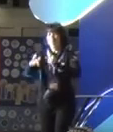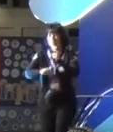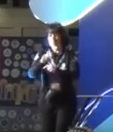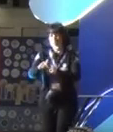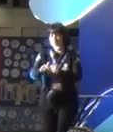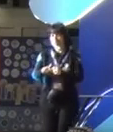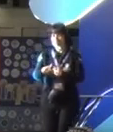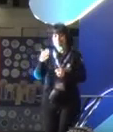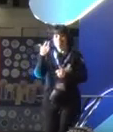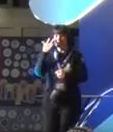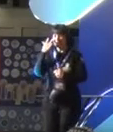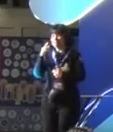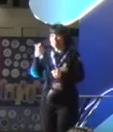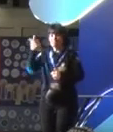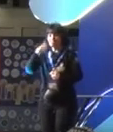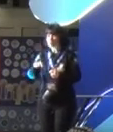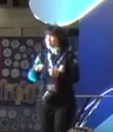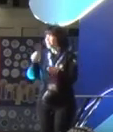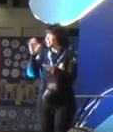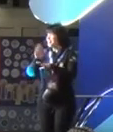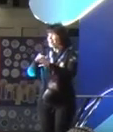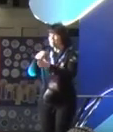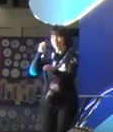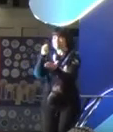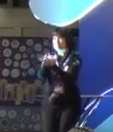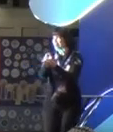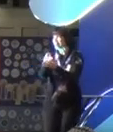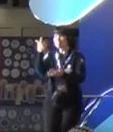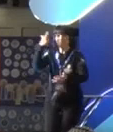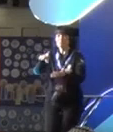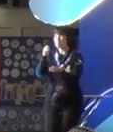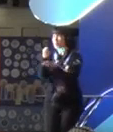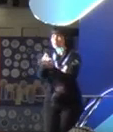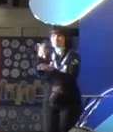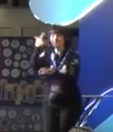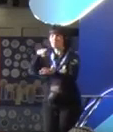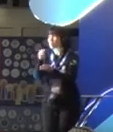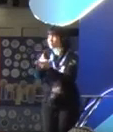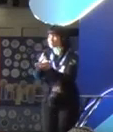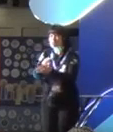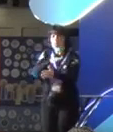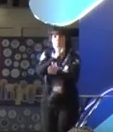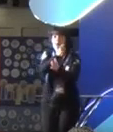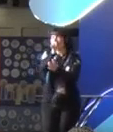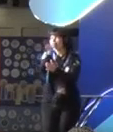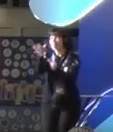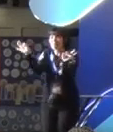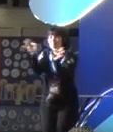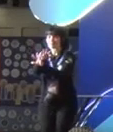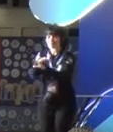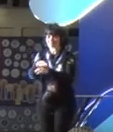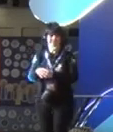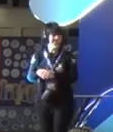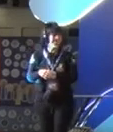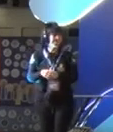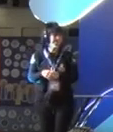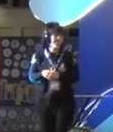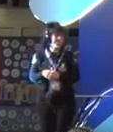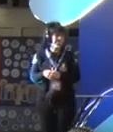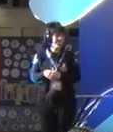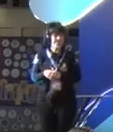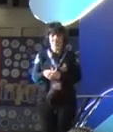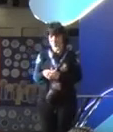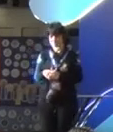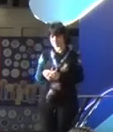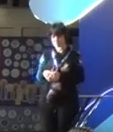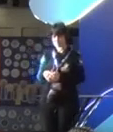E não se acha mais para comprar. Não se acha mais para comprar em lugar nenhum. Ok, I'll follow it up. If